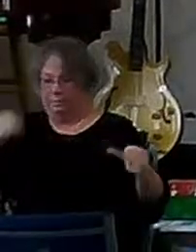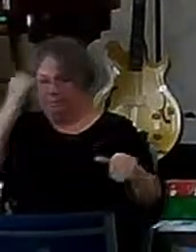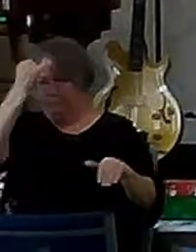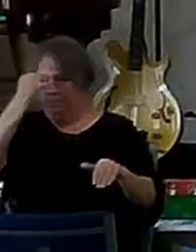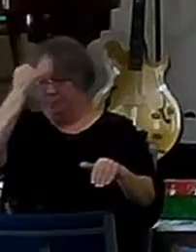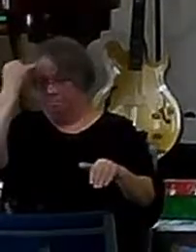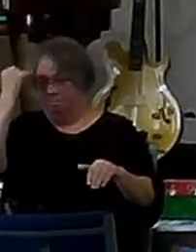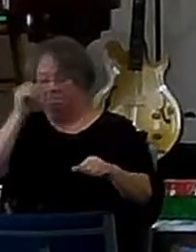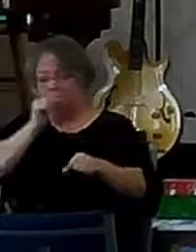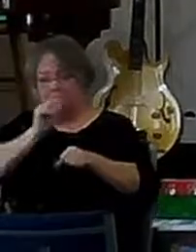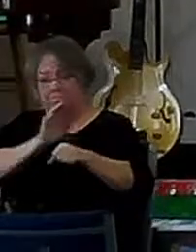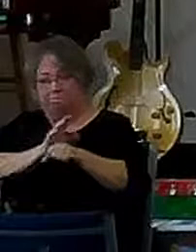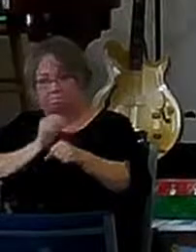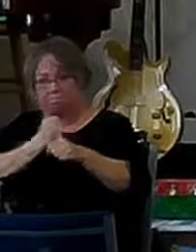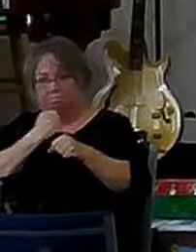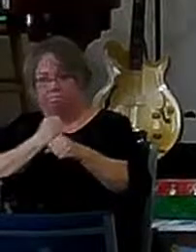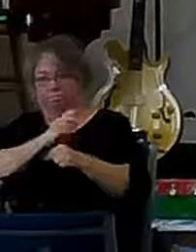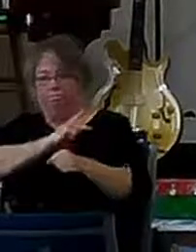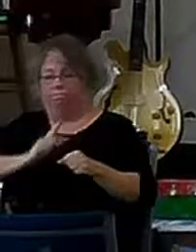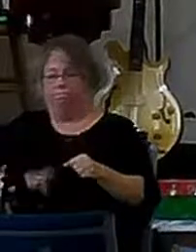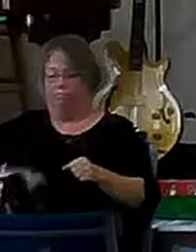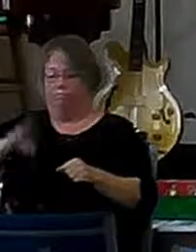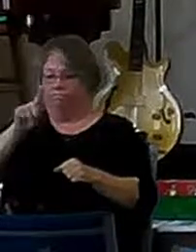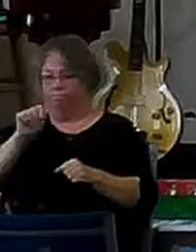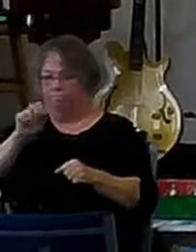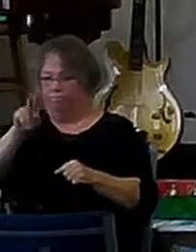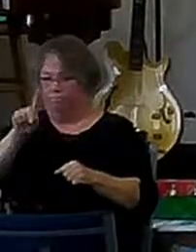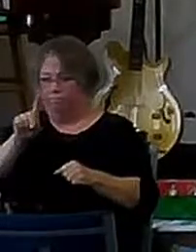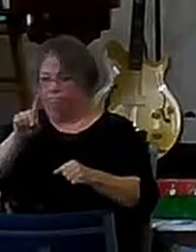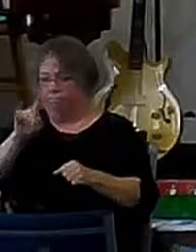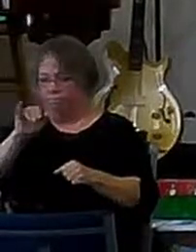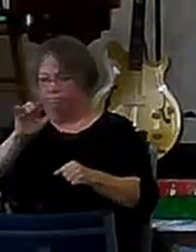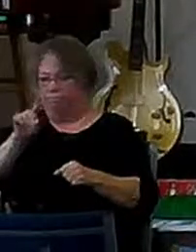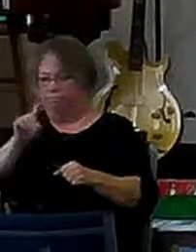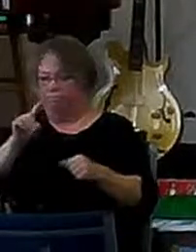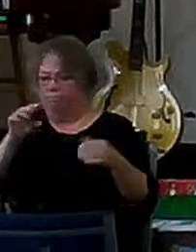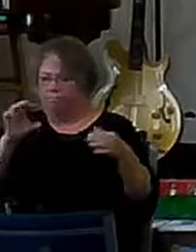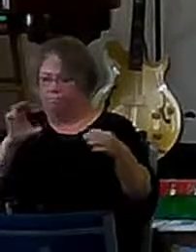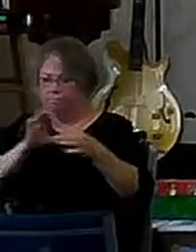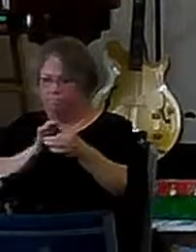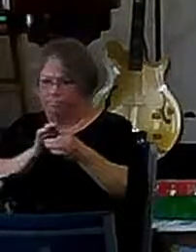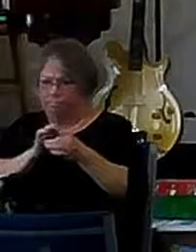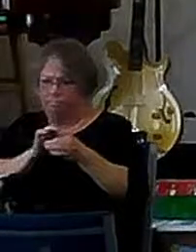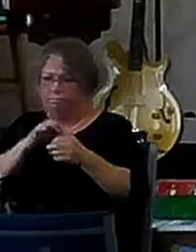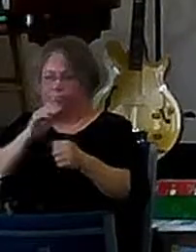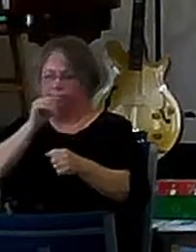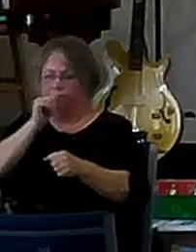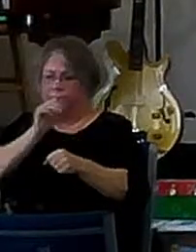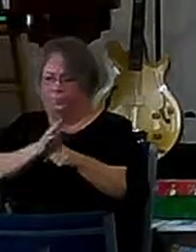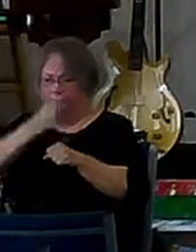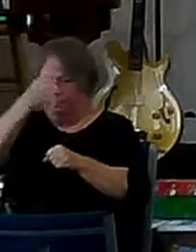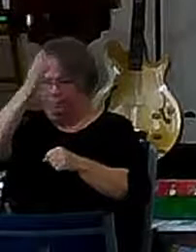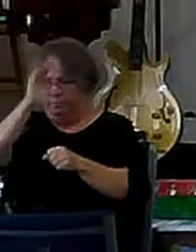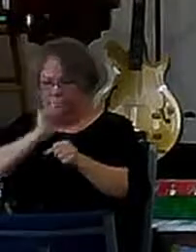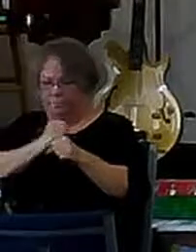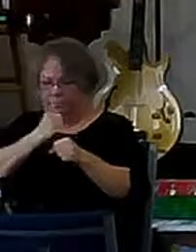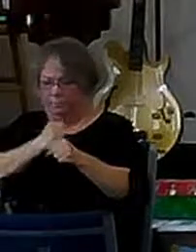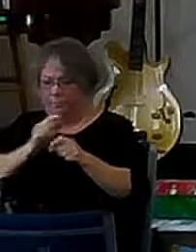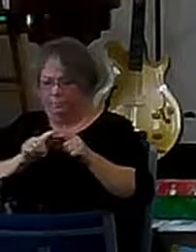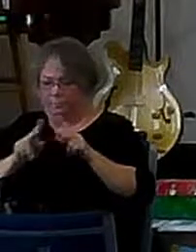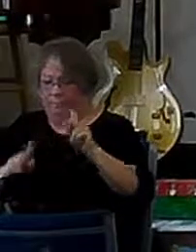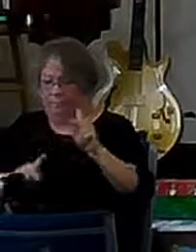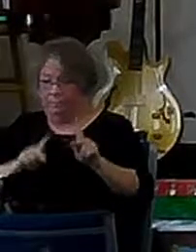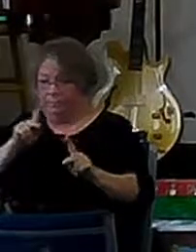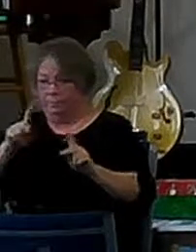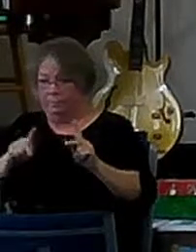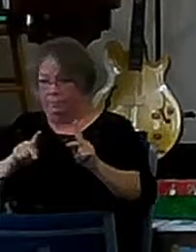David. These binding promises that God made to this people. Have the